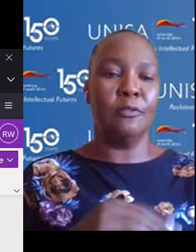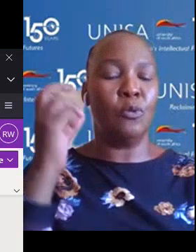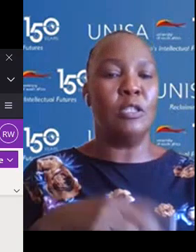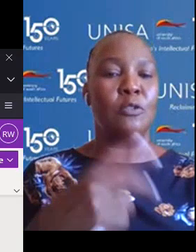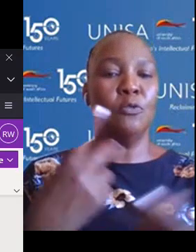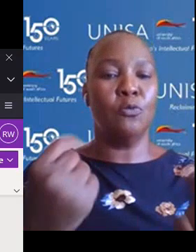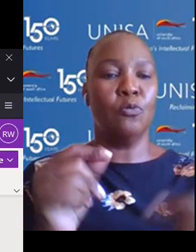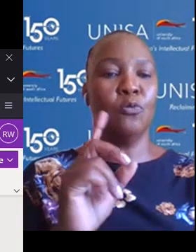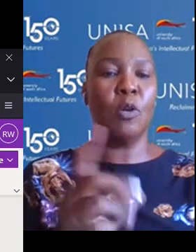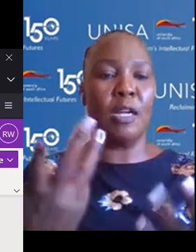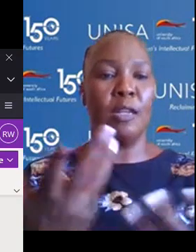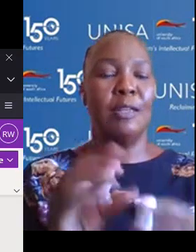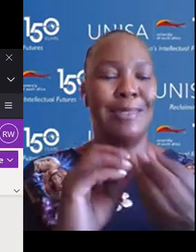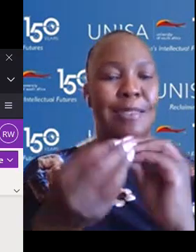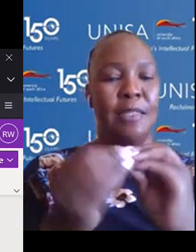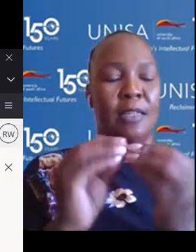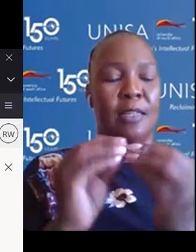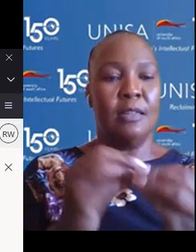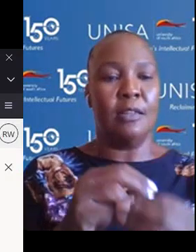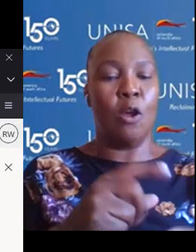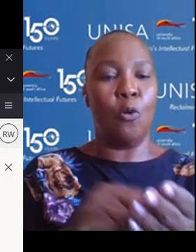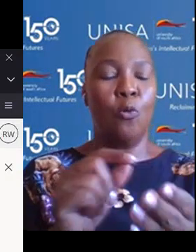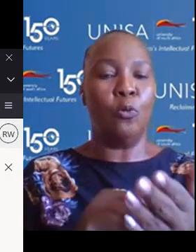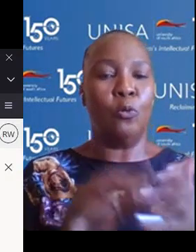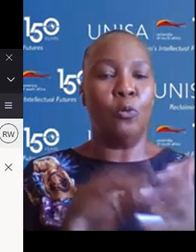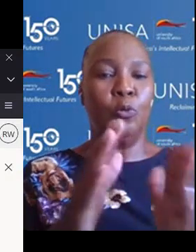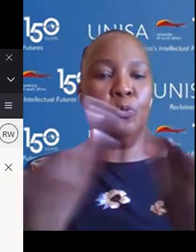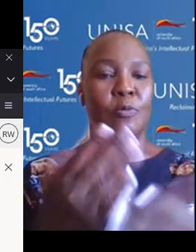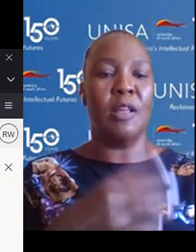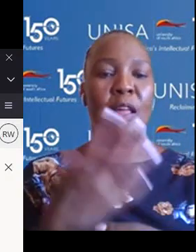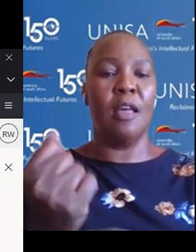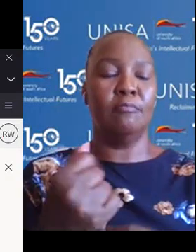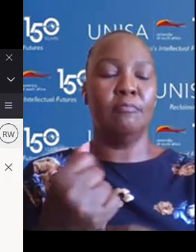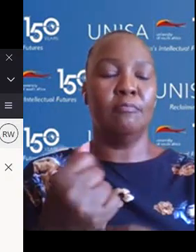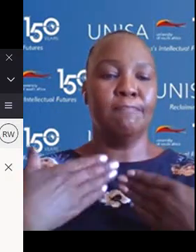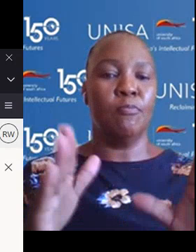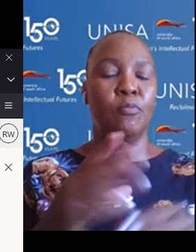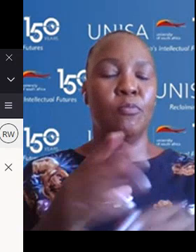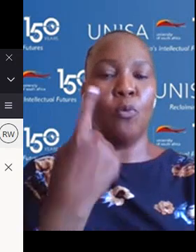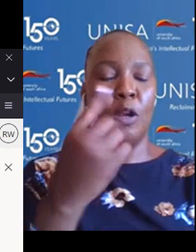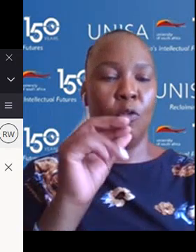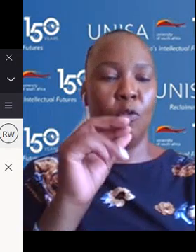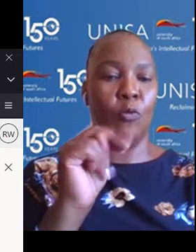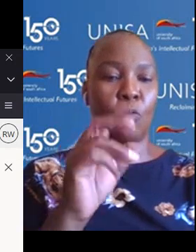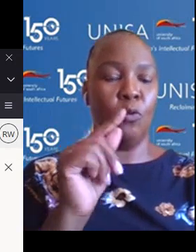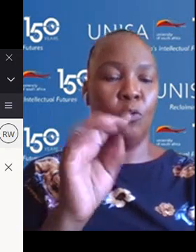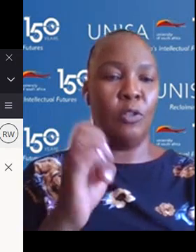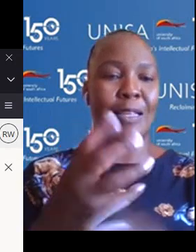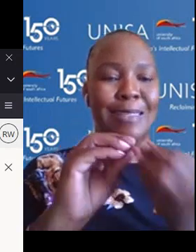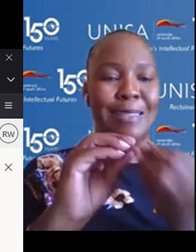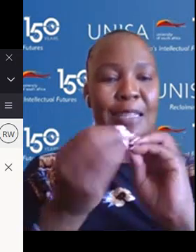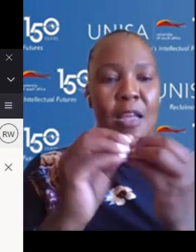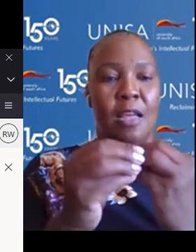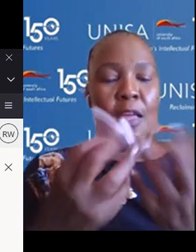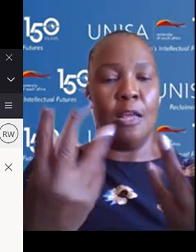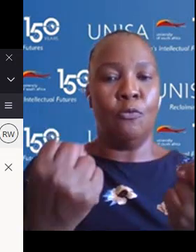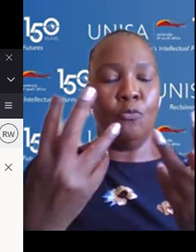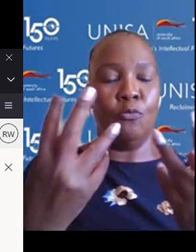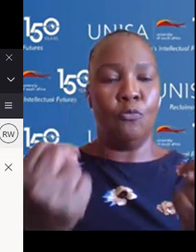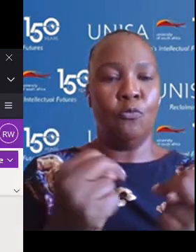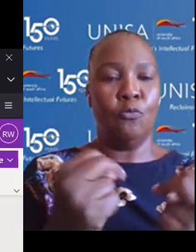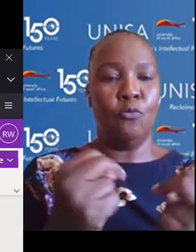now was just created a notebook. So you should just have opened OneNote, created a new